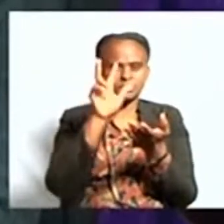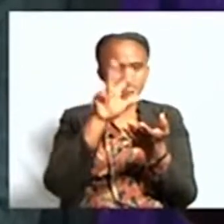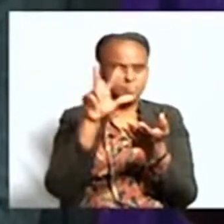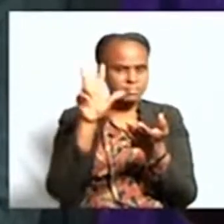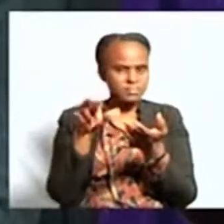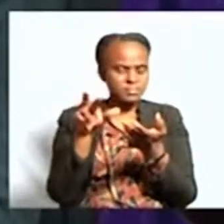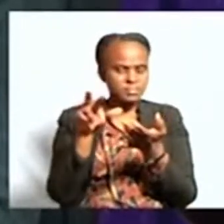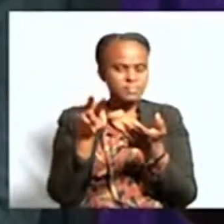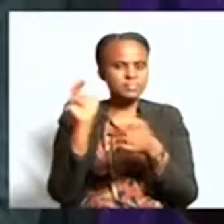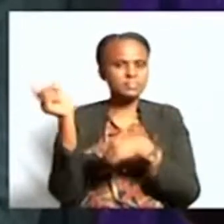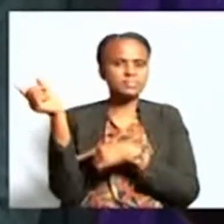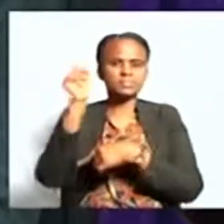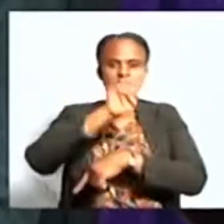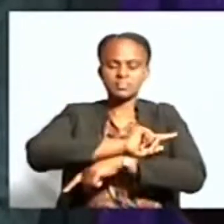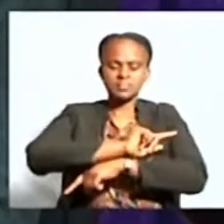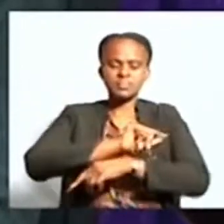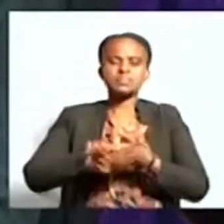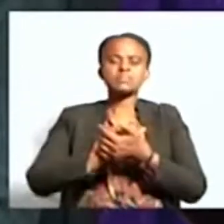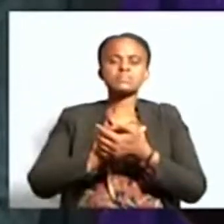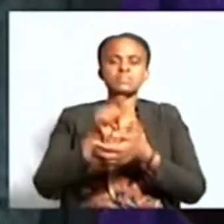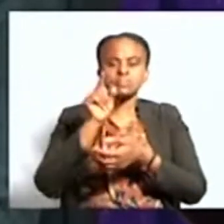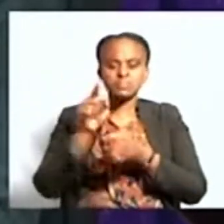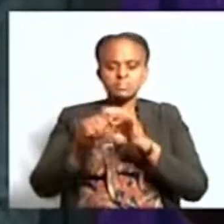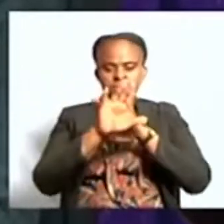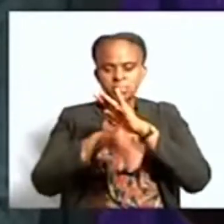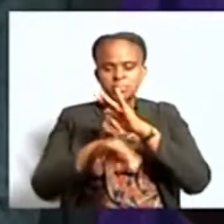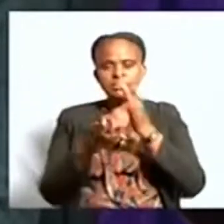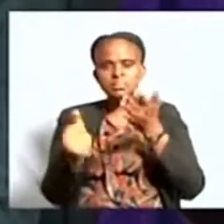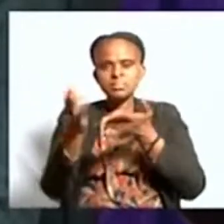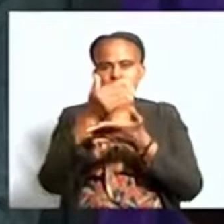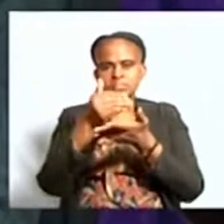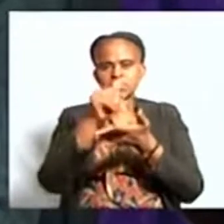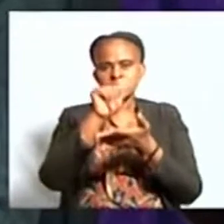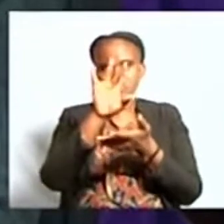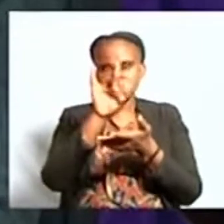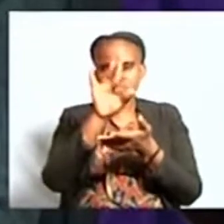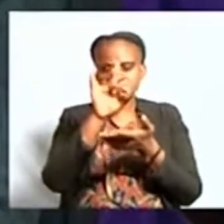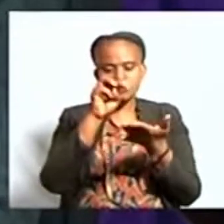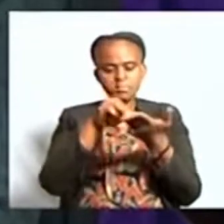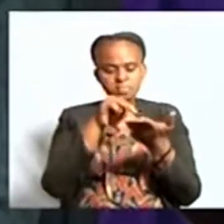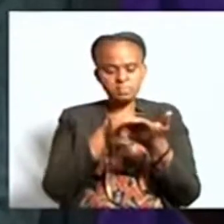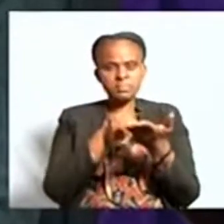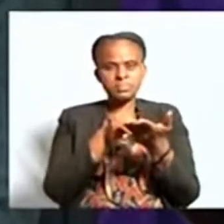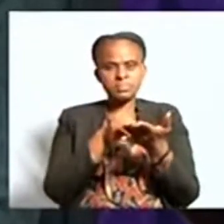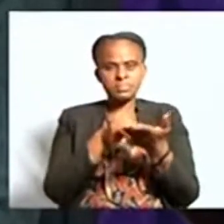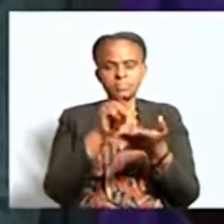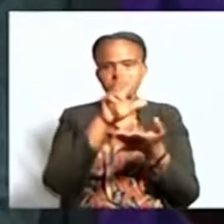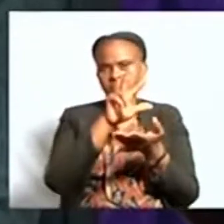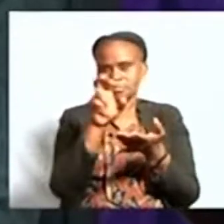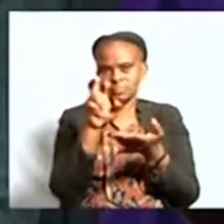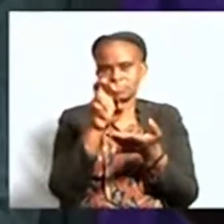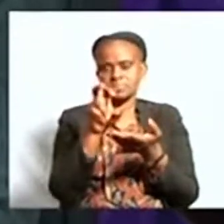1,578,933 per day. The under collection of